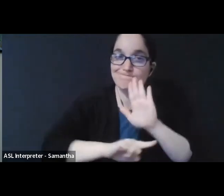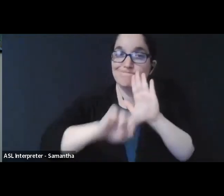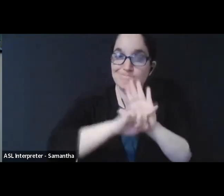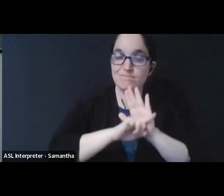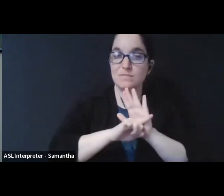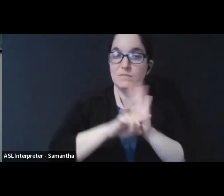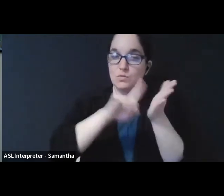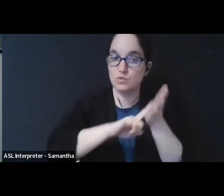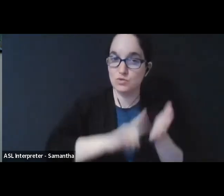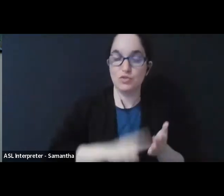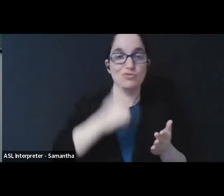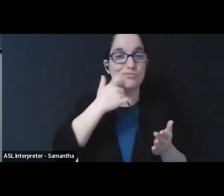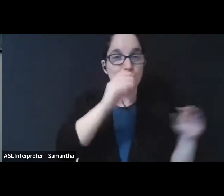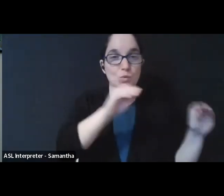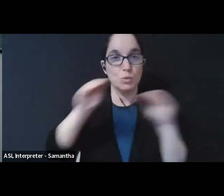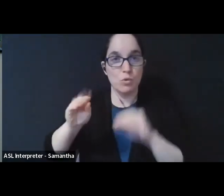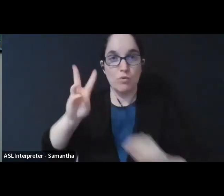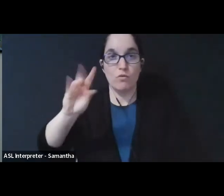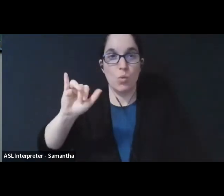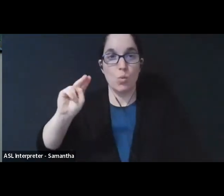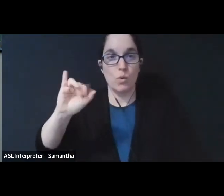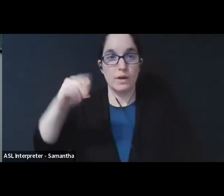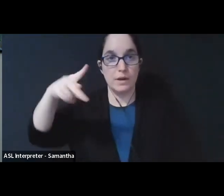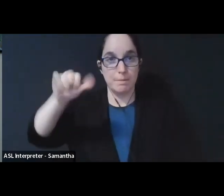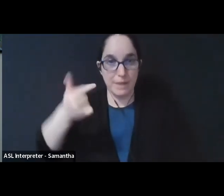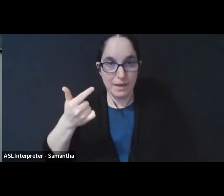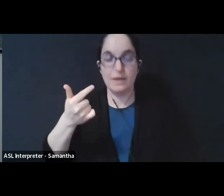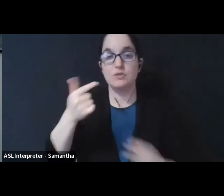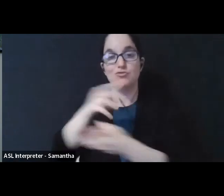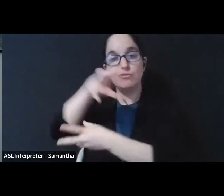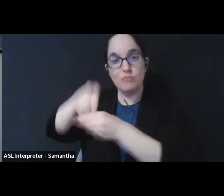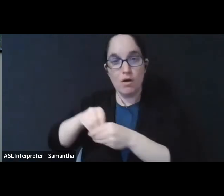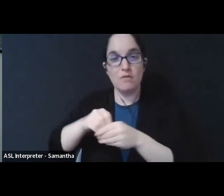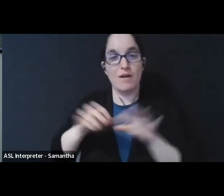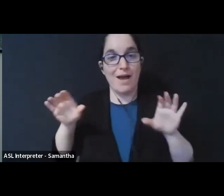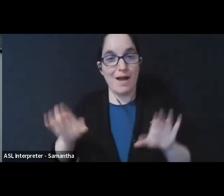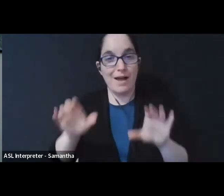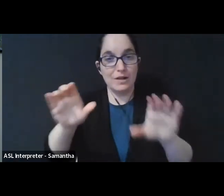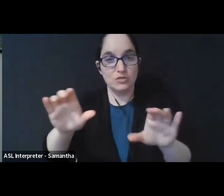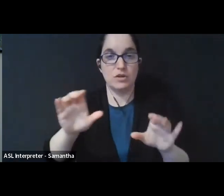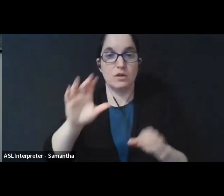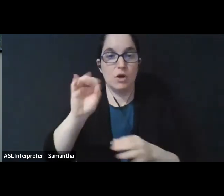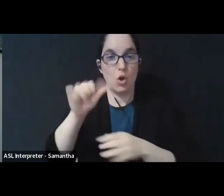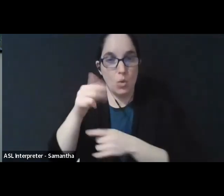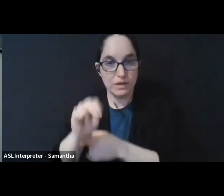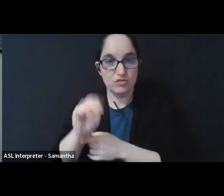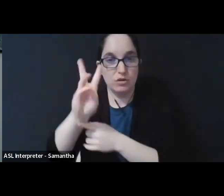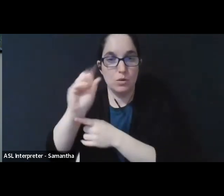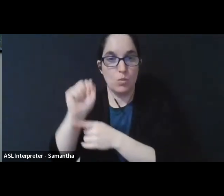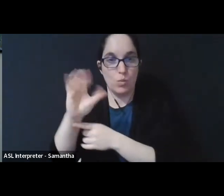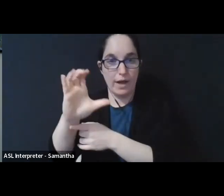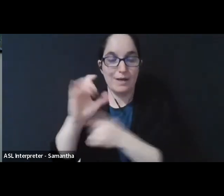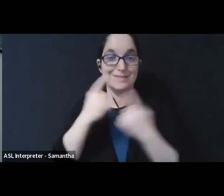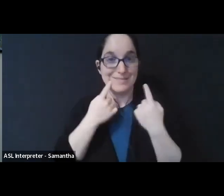she has also joined Sex Workers of Winnipeg Action Coalition, SWAC, and Amy was a plaintiff in the successful